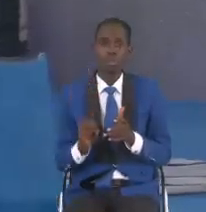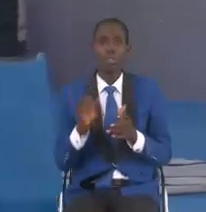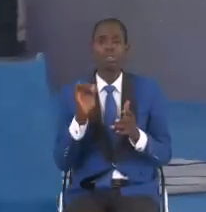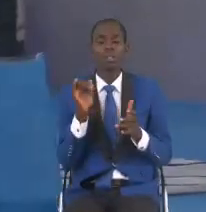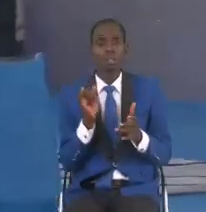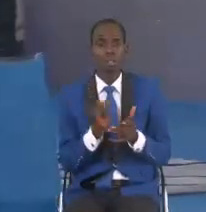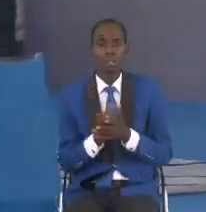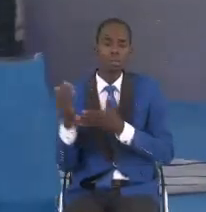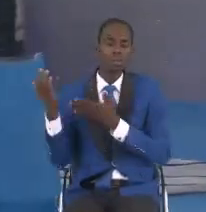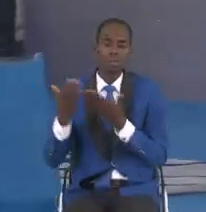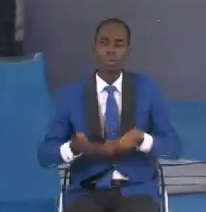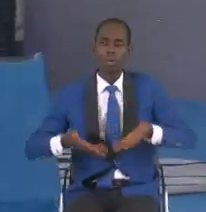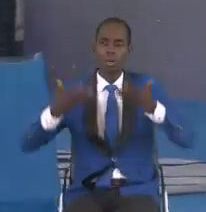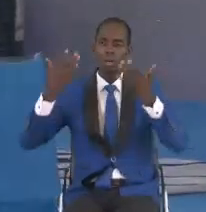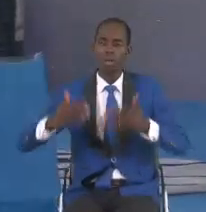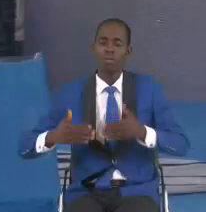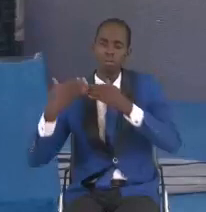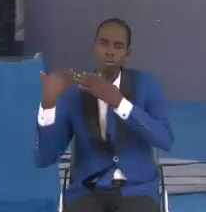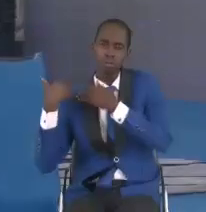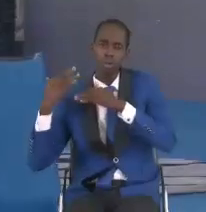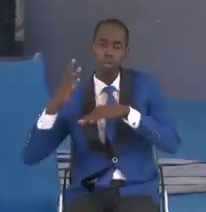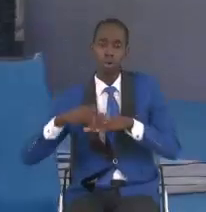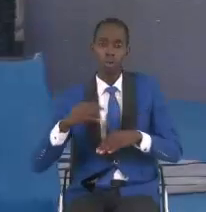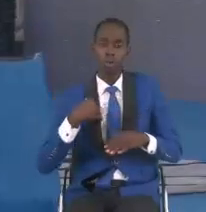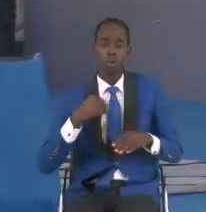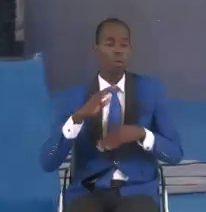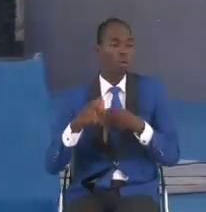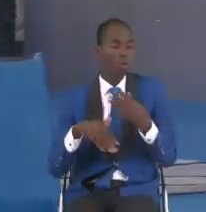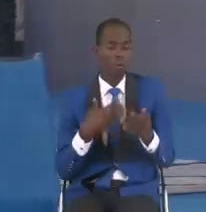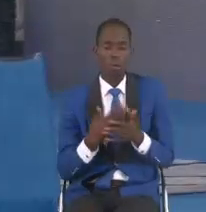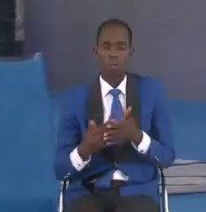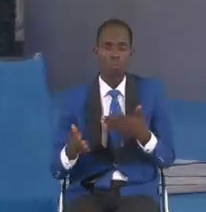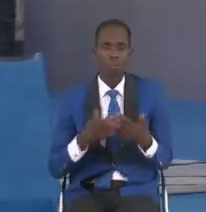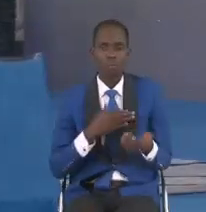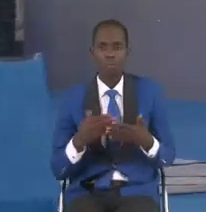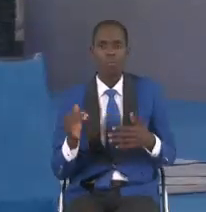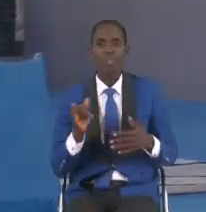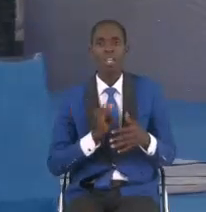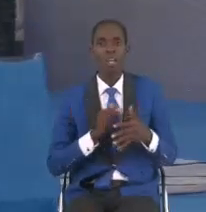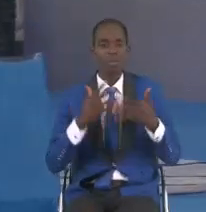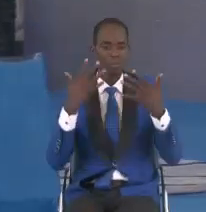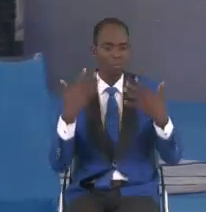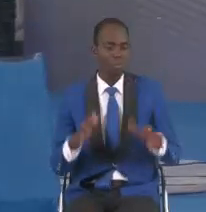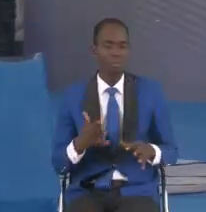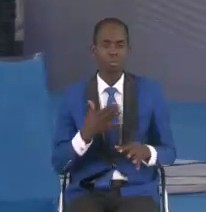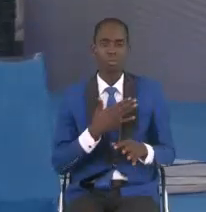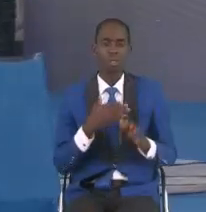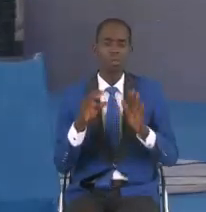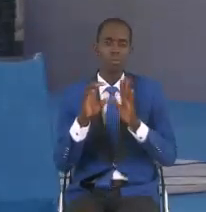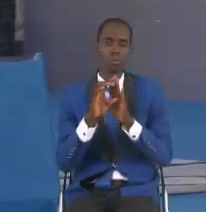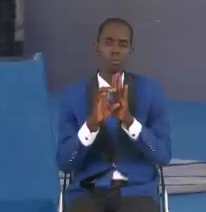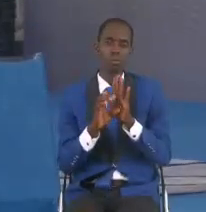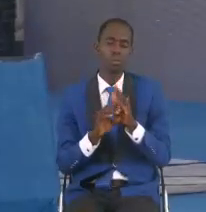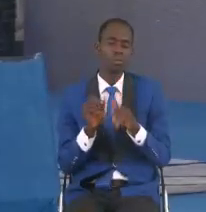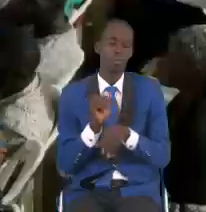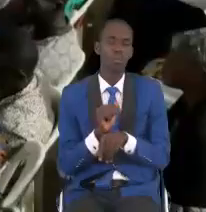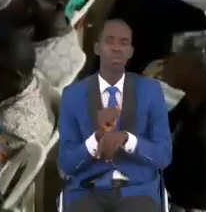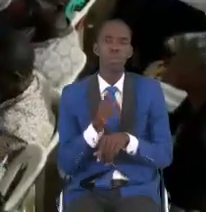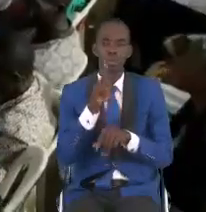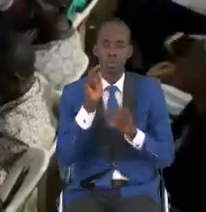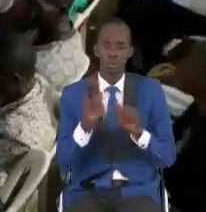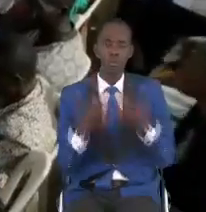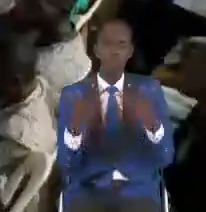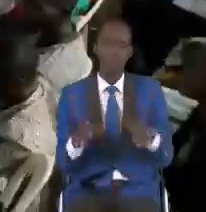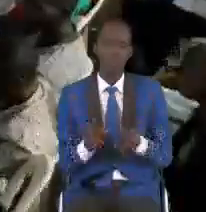me, all the same, I finished my course. You can finish.